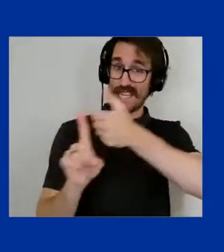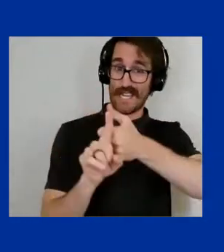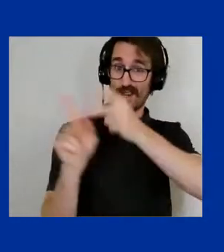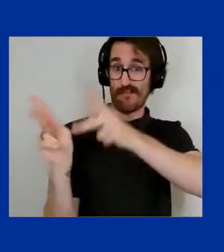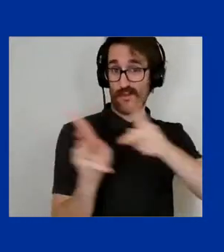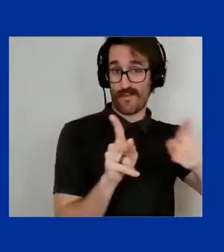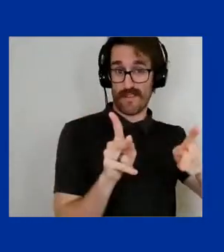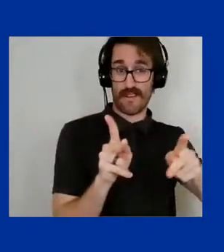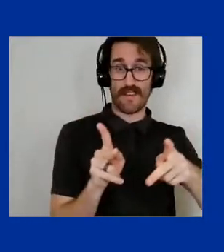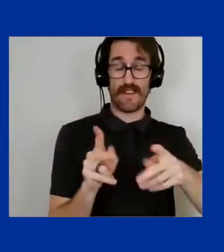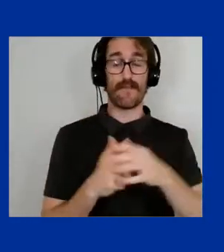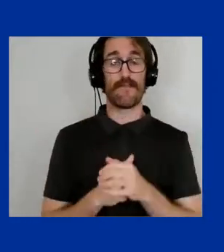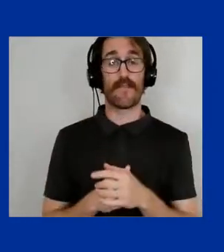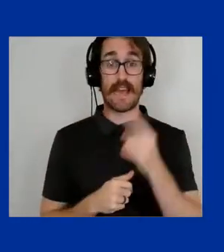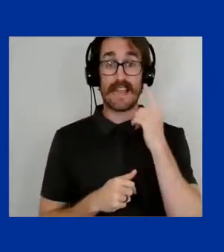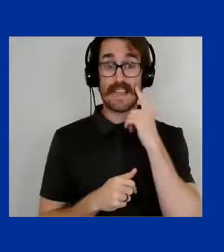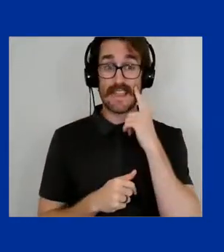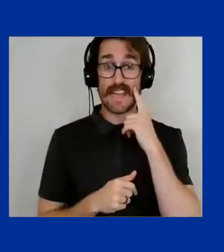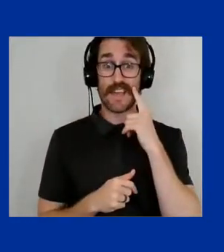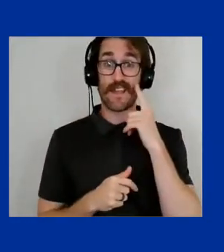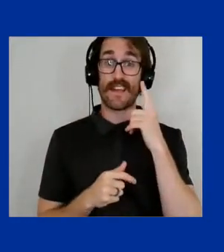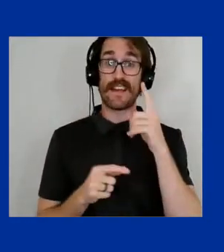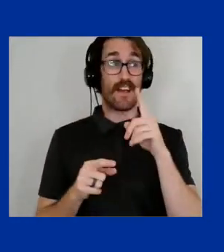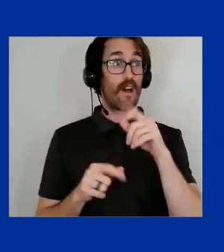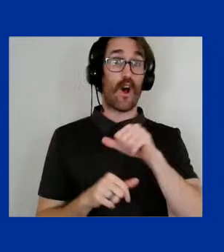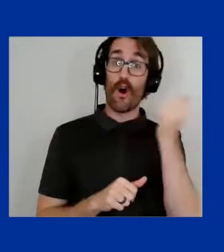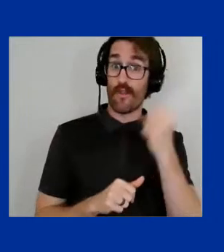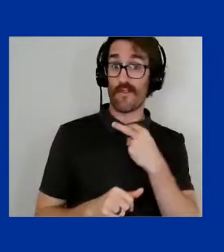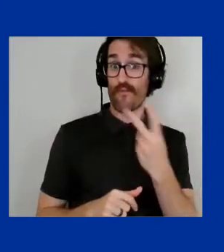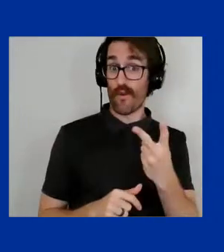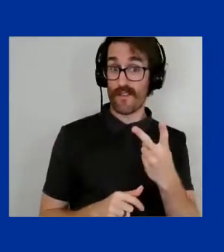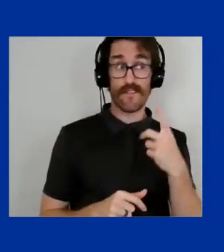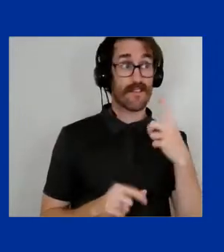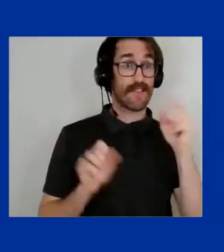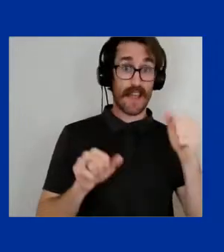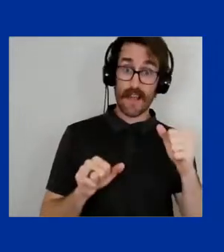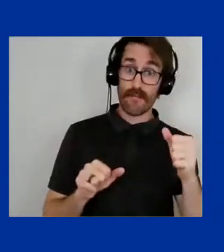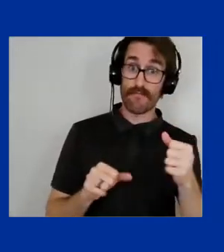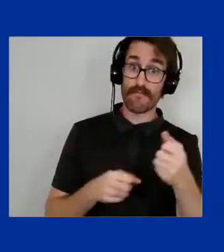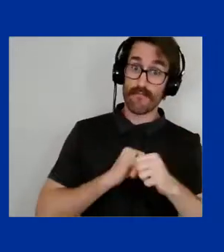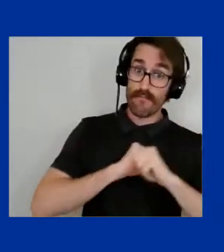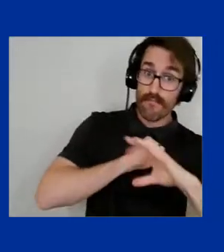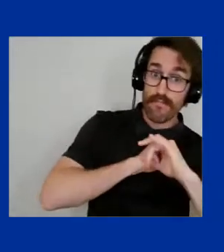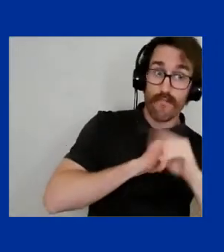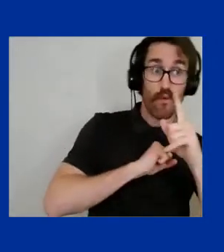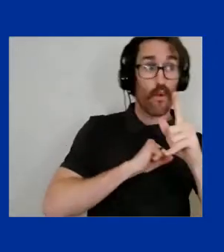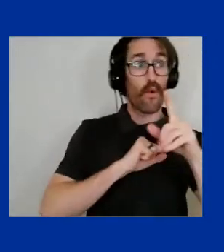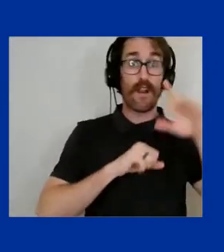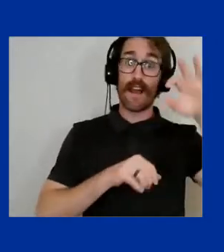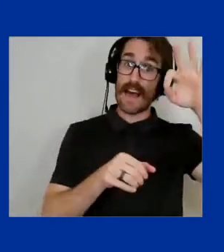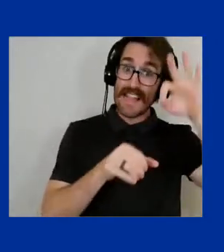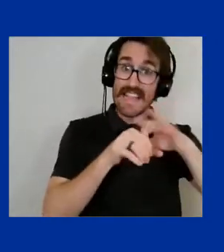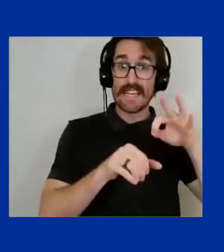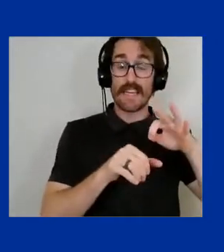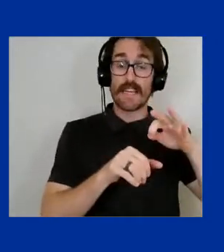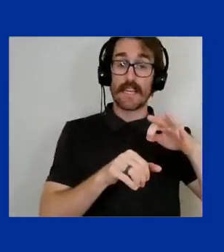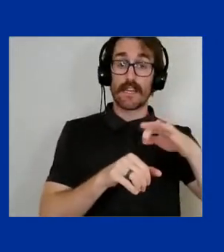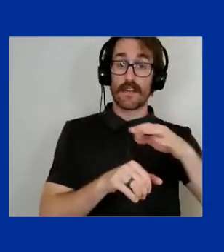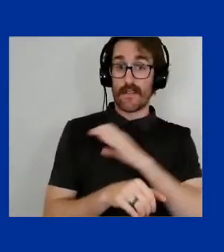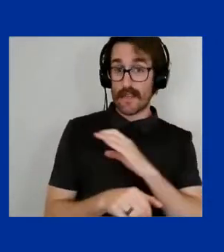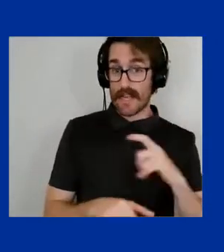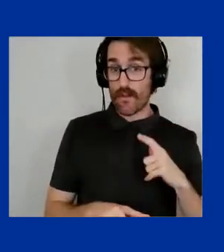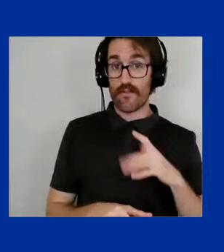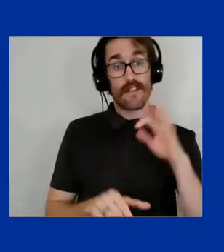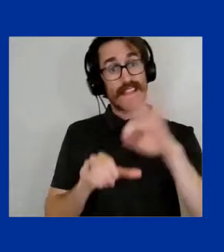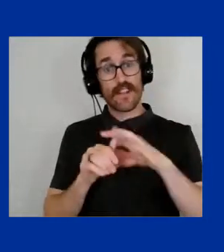for other voices, for other sort of elected officials, community leaders, business groups, and others